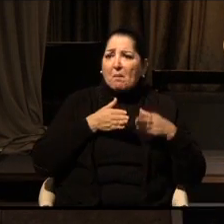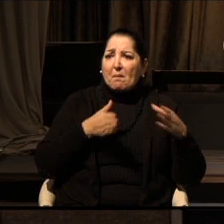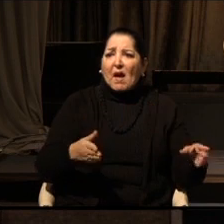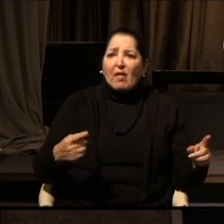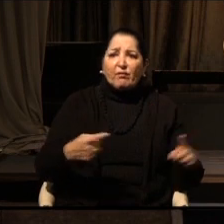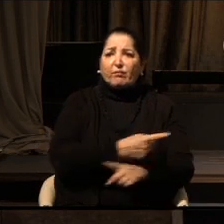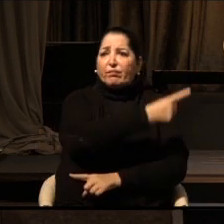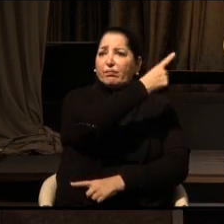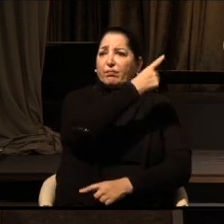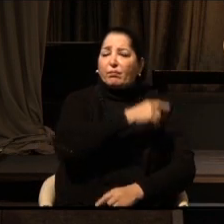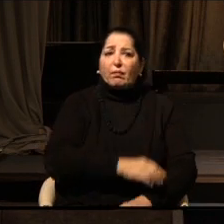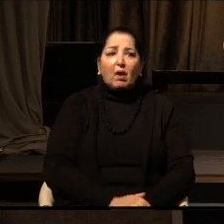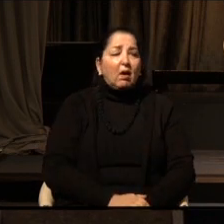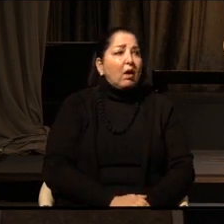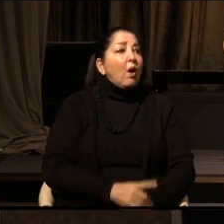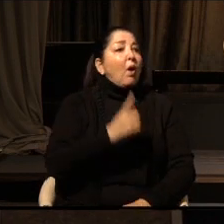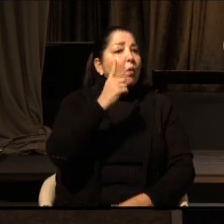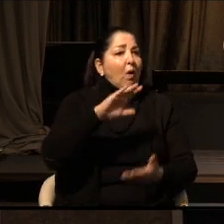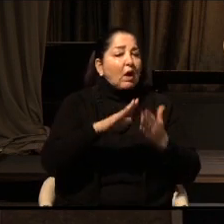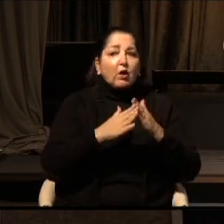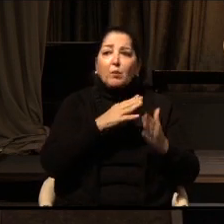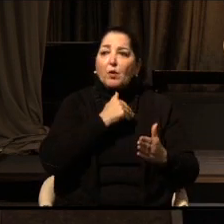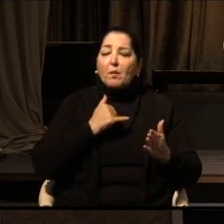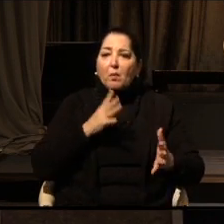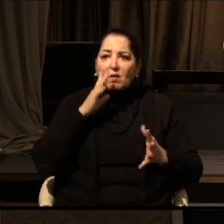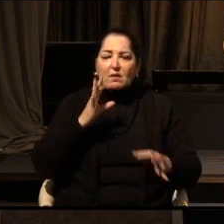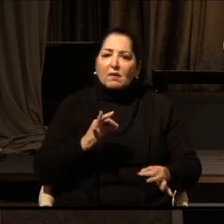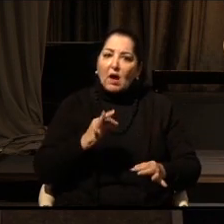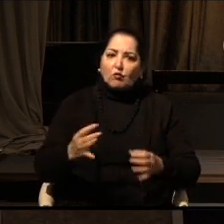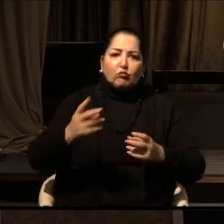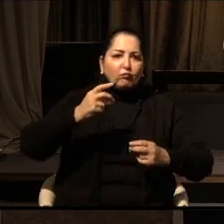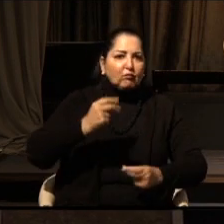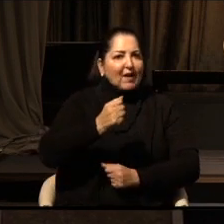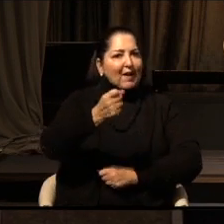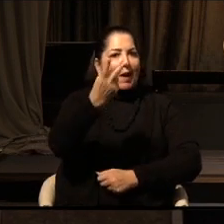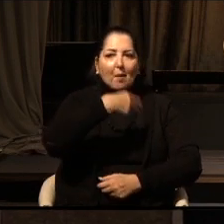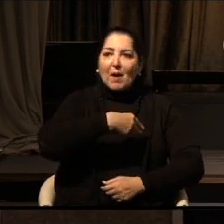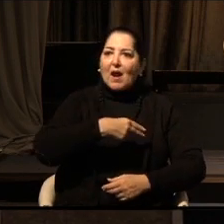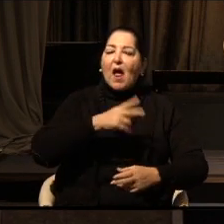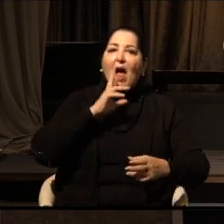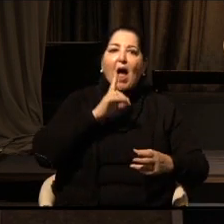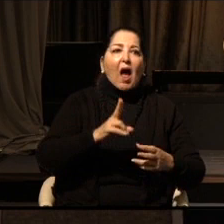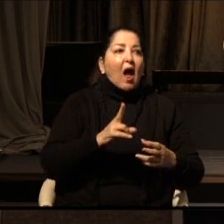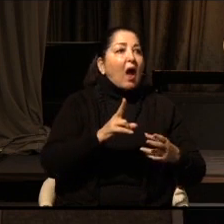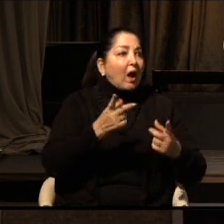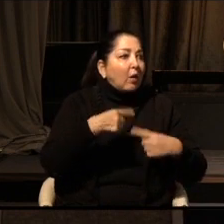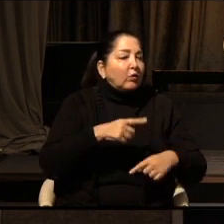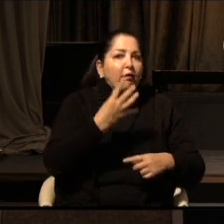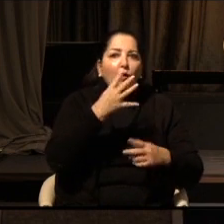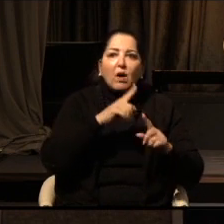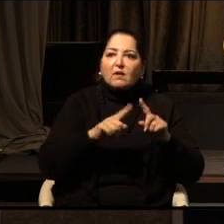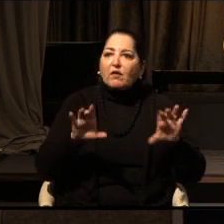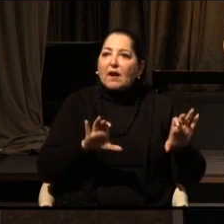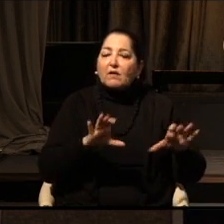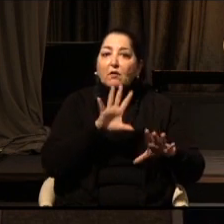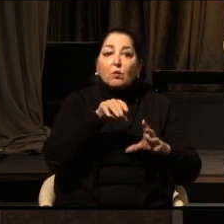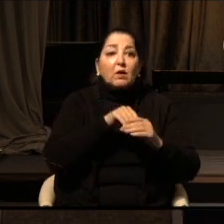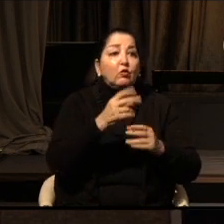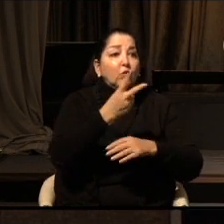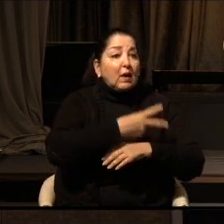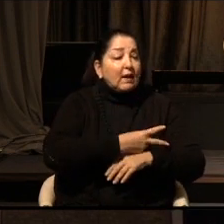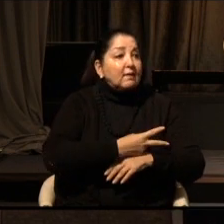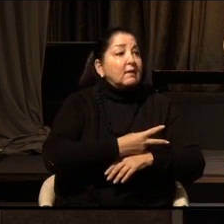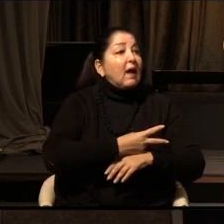one community member chose to dive in, attending 4 activities in 2 days. And in the end, a glimmer of hope came when he told